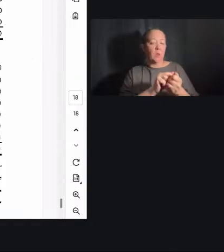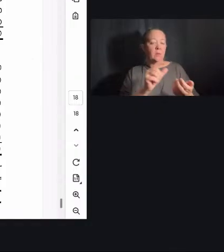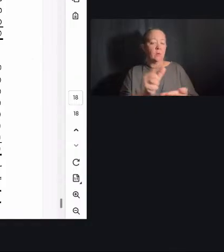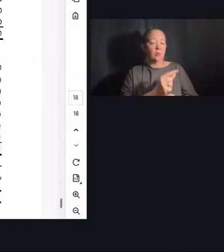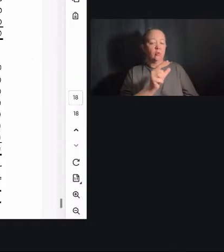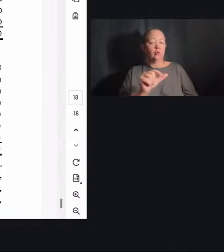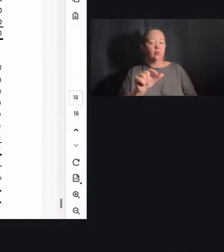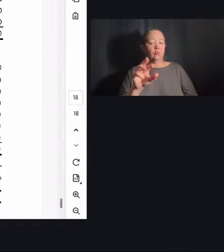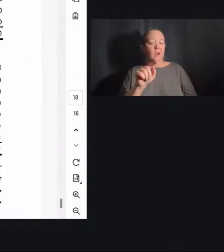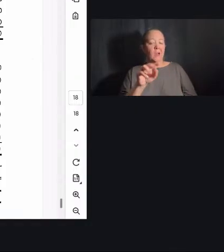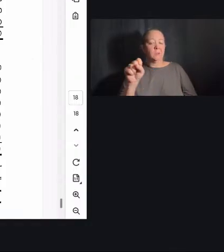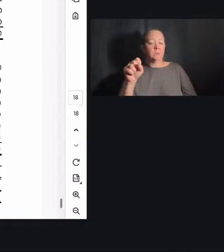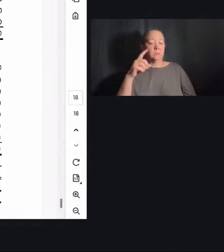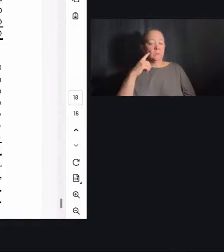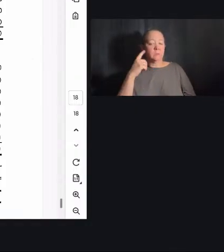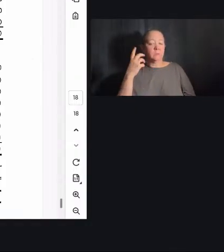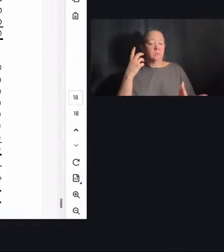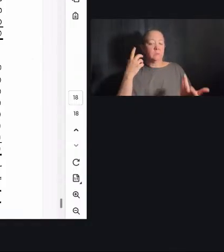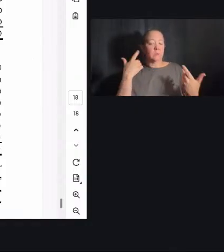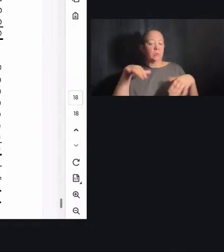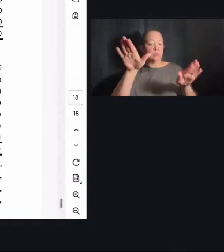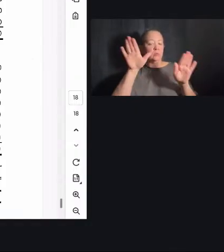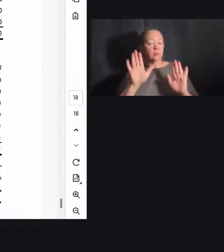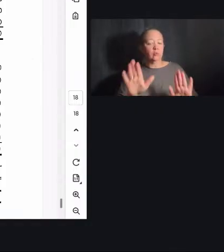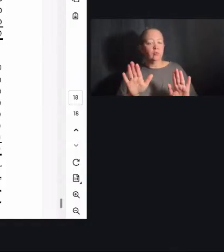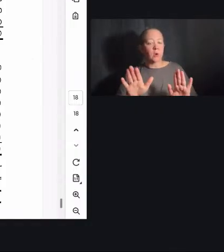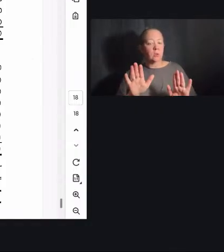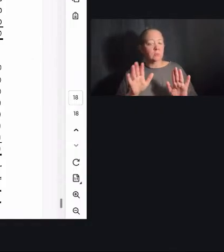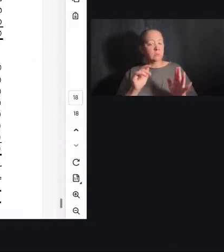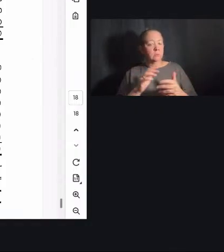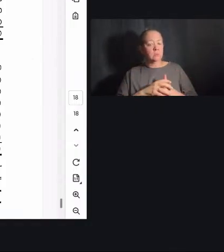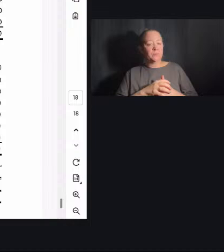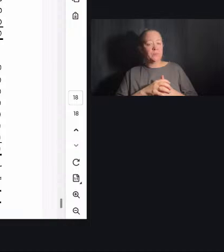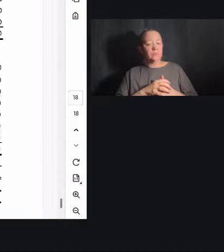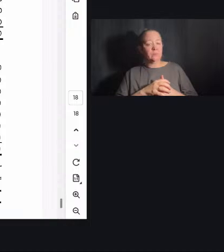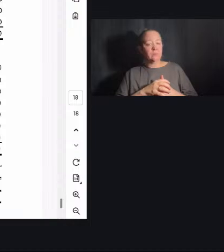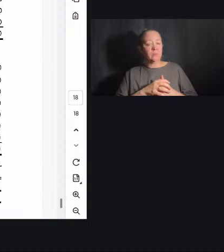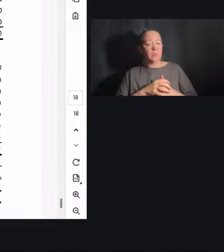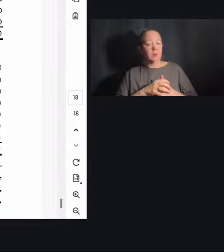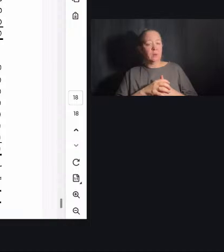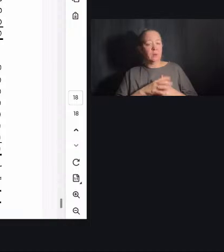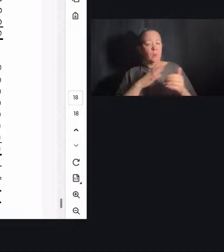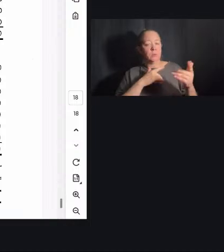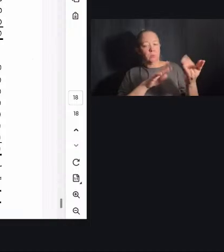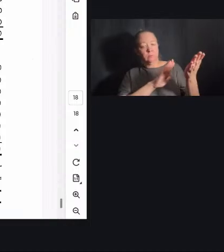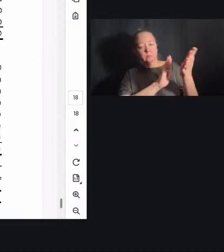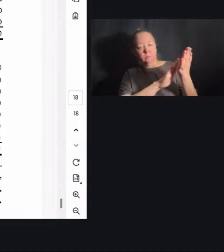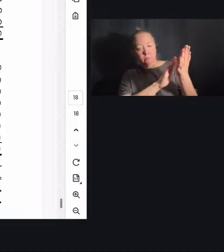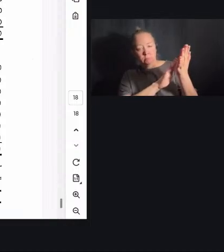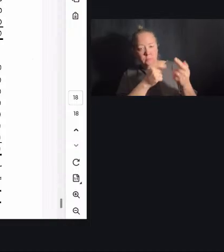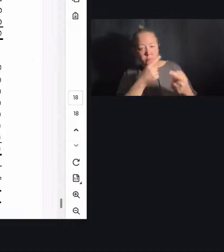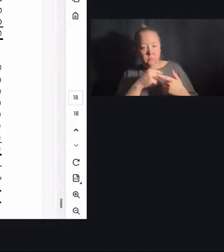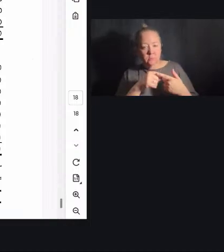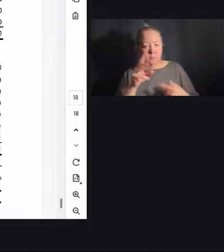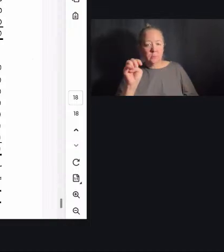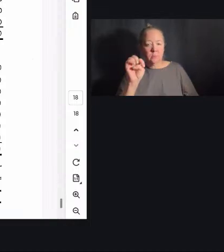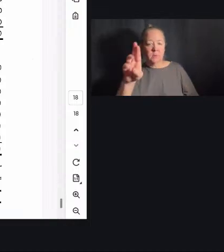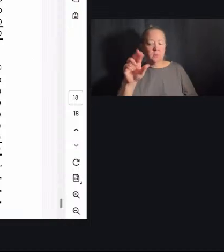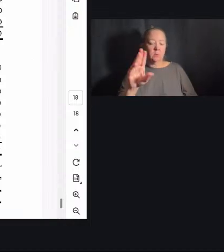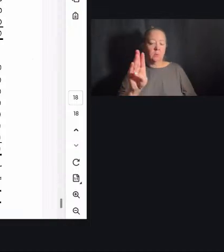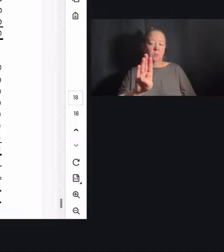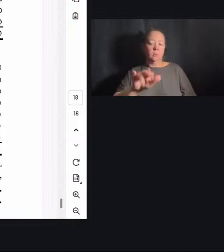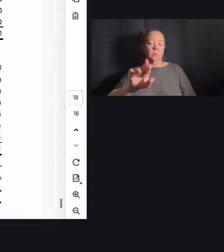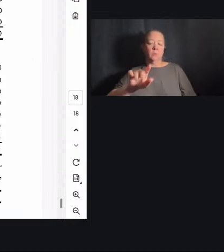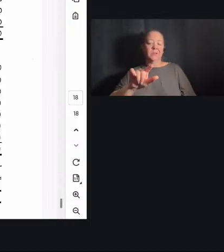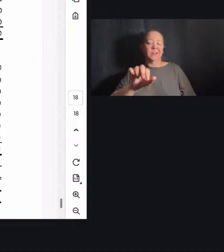Bramey and your team regarding that. I mentioned earlier when I was talking to during the previous hearing about the